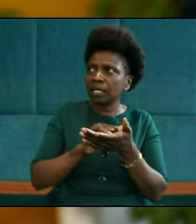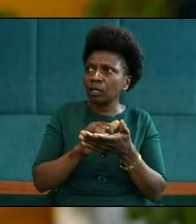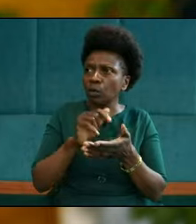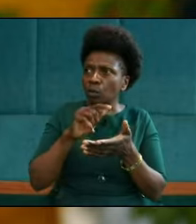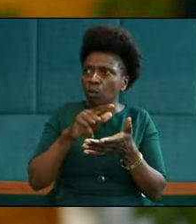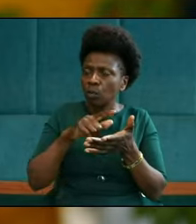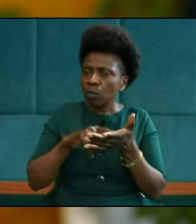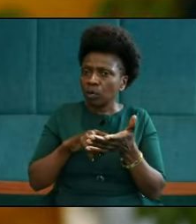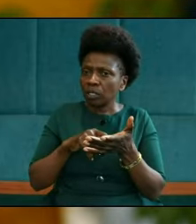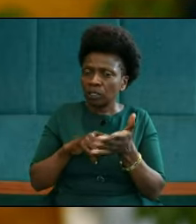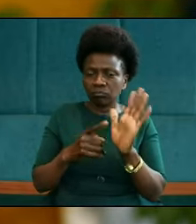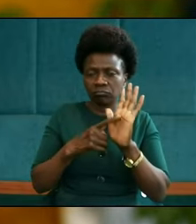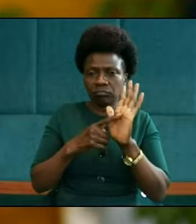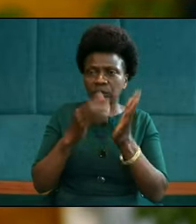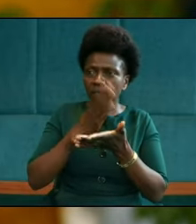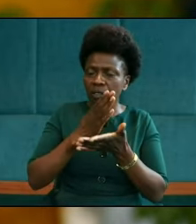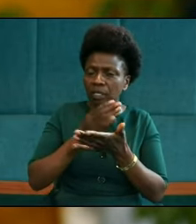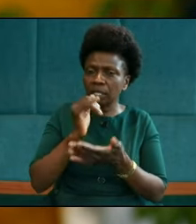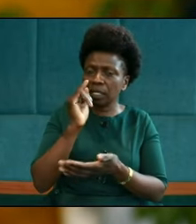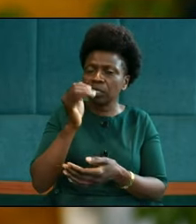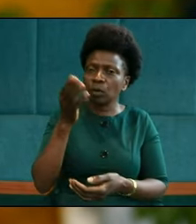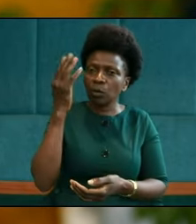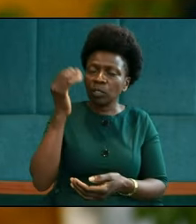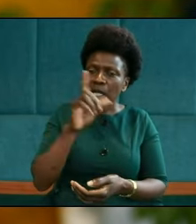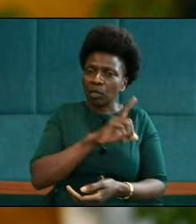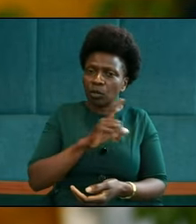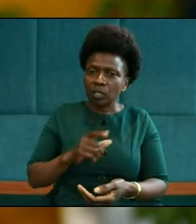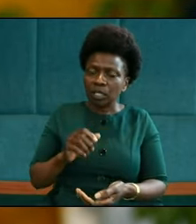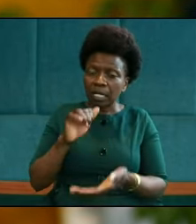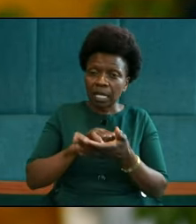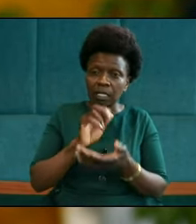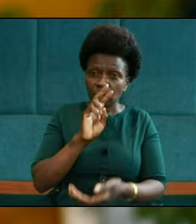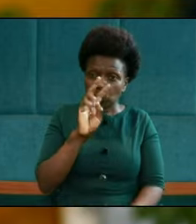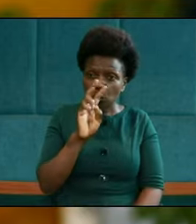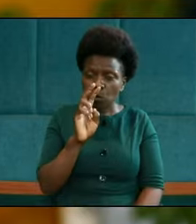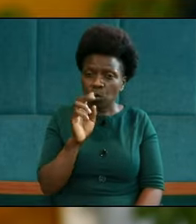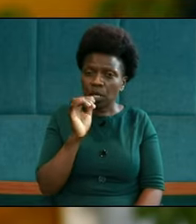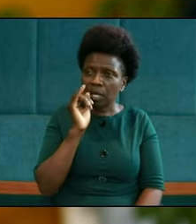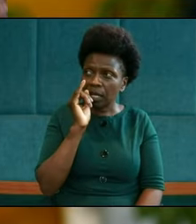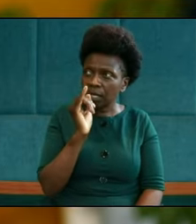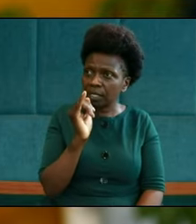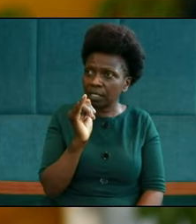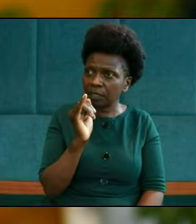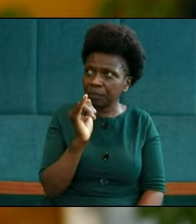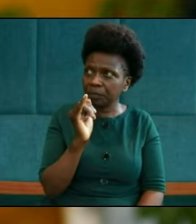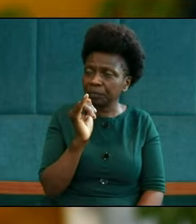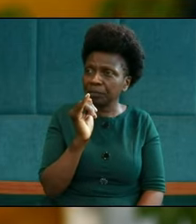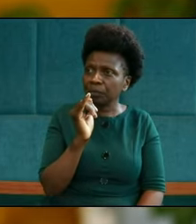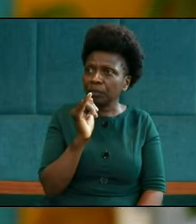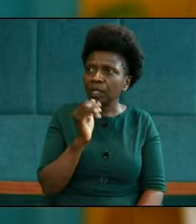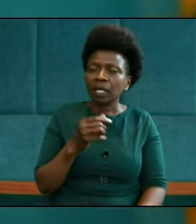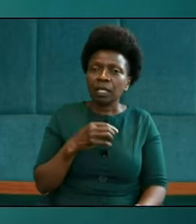what confirms that surely it was the Lord that he saw is the speech that he